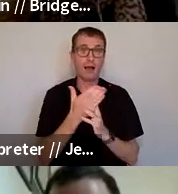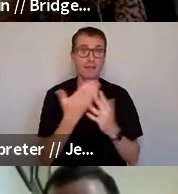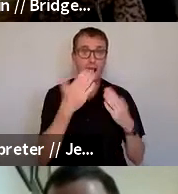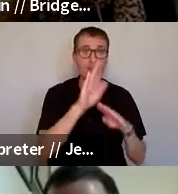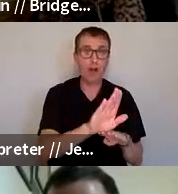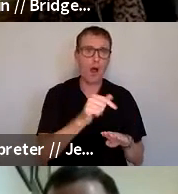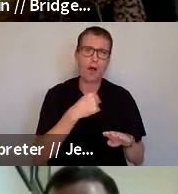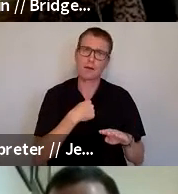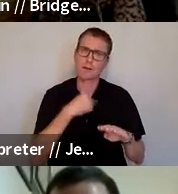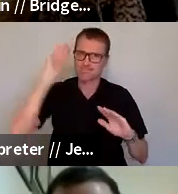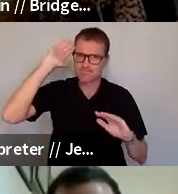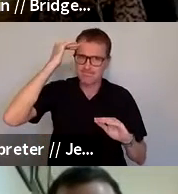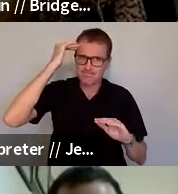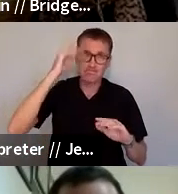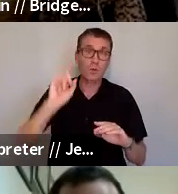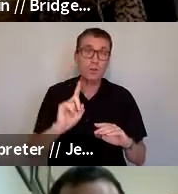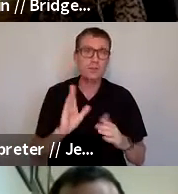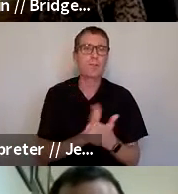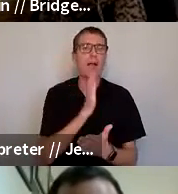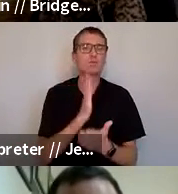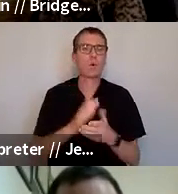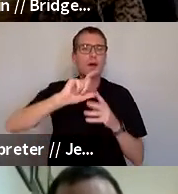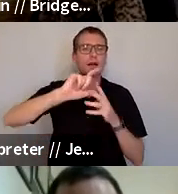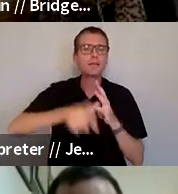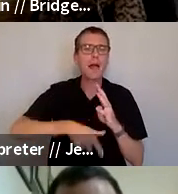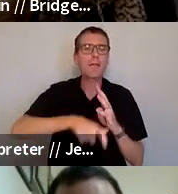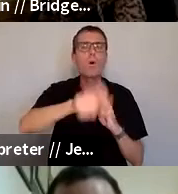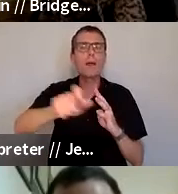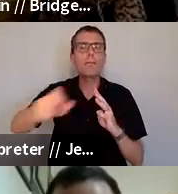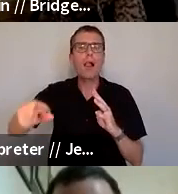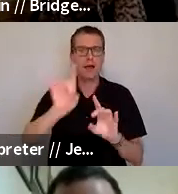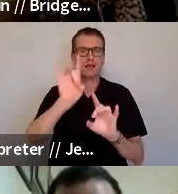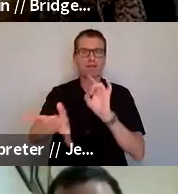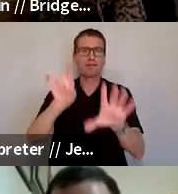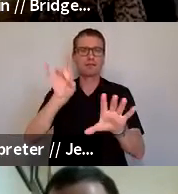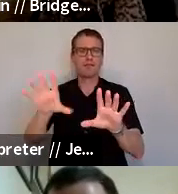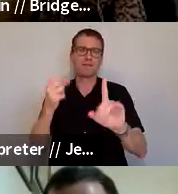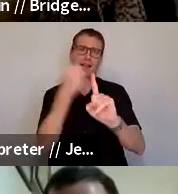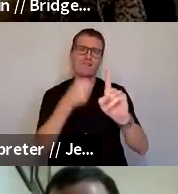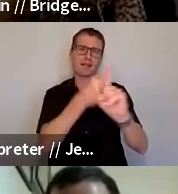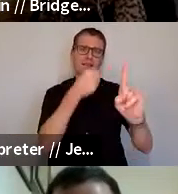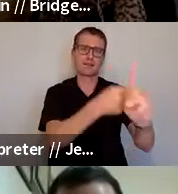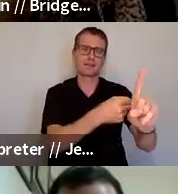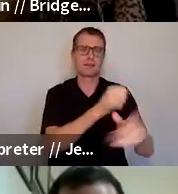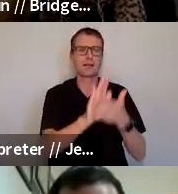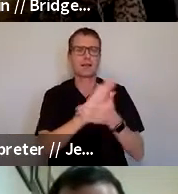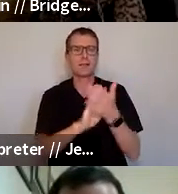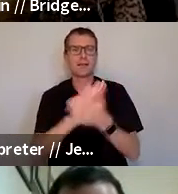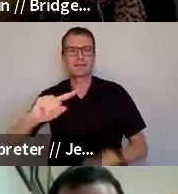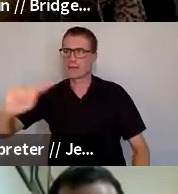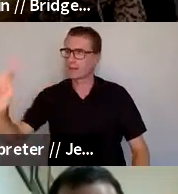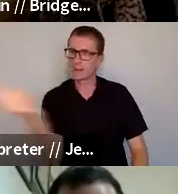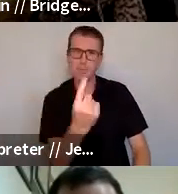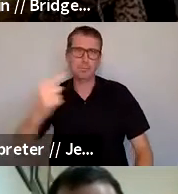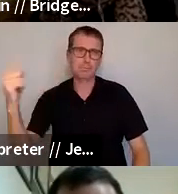who are disabled are the advocates themselves, which means being seen, which means turning up, which means being seen